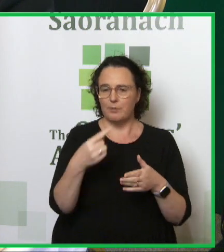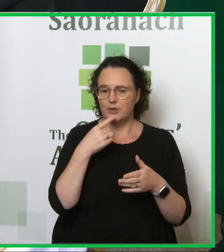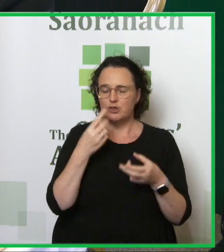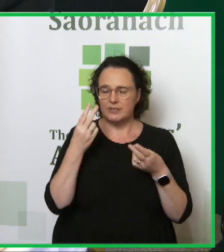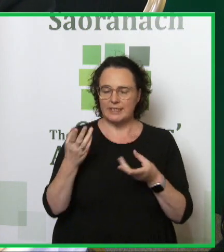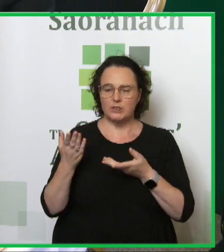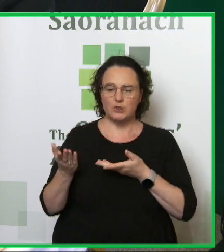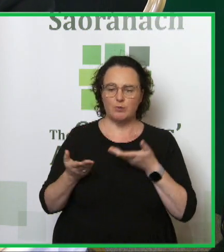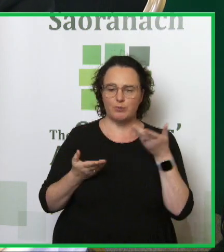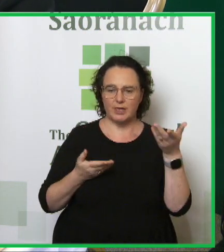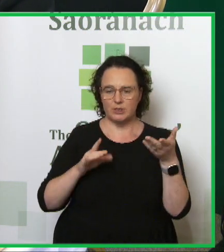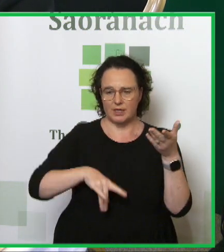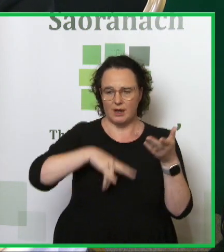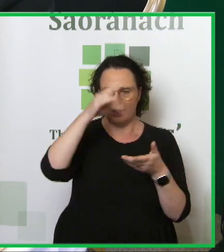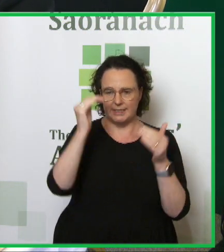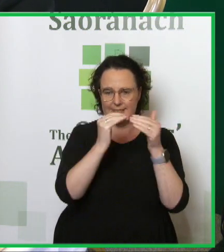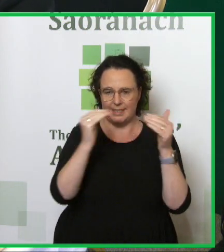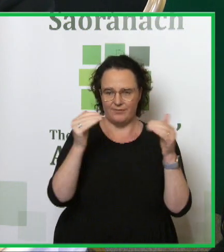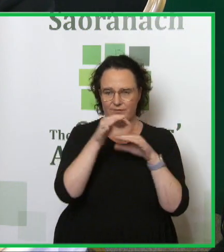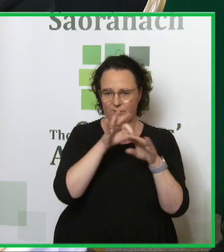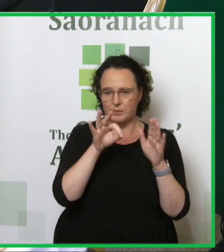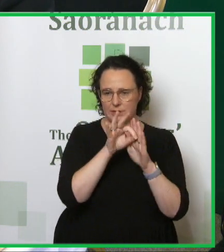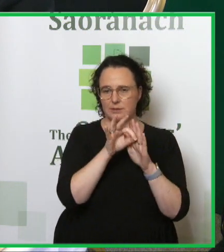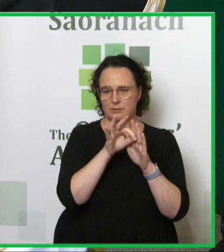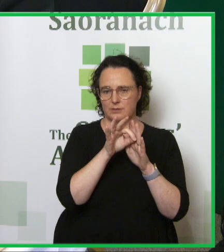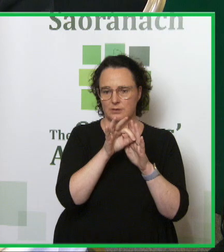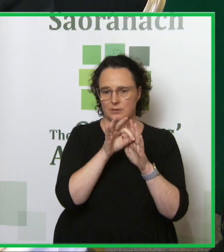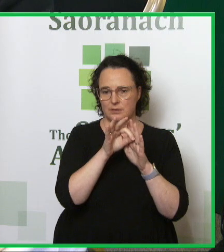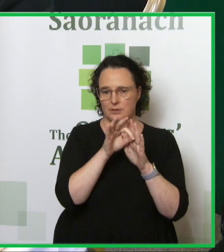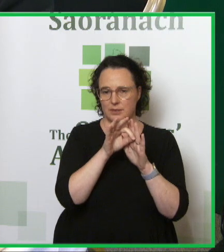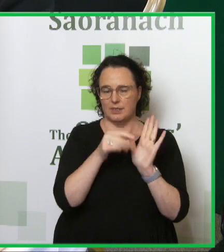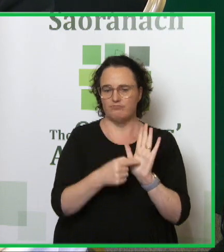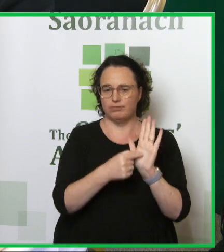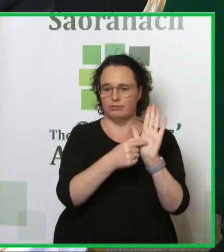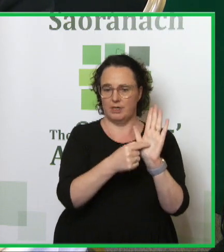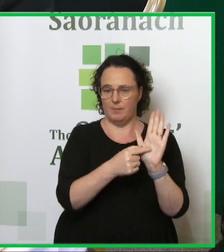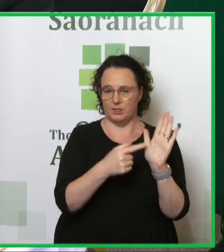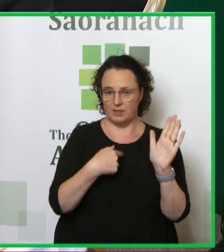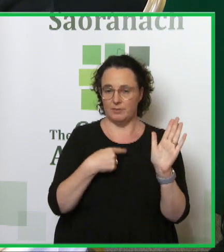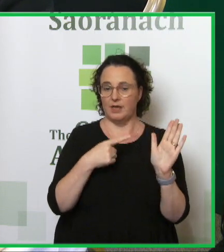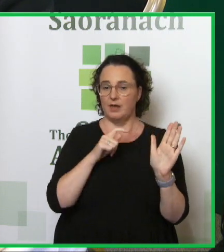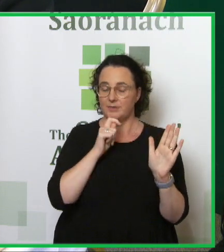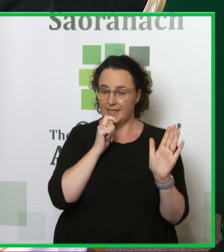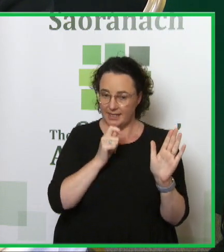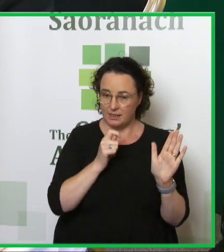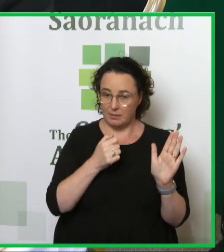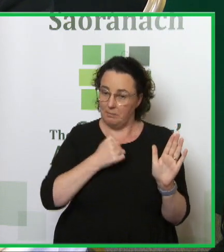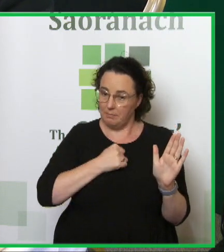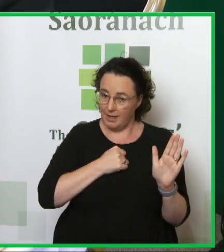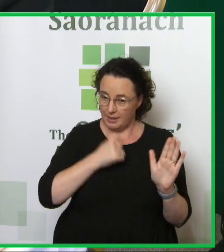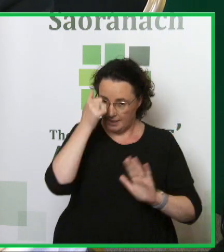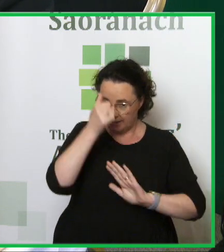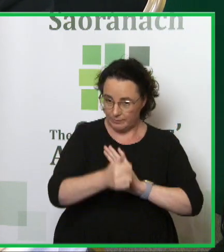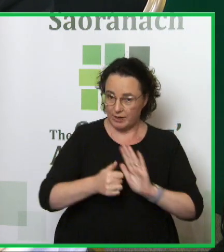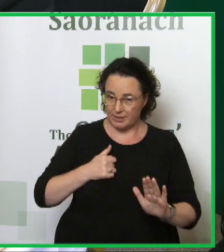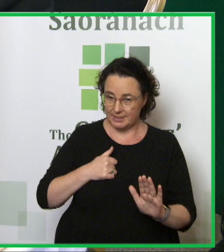the highest level of government. And that, I'm only saying to you, I'm telling you, sorry, advising my experience, that